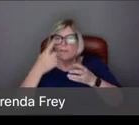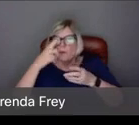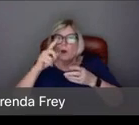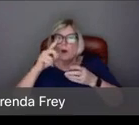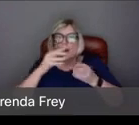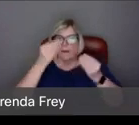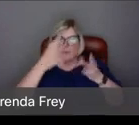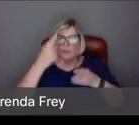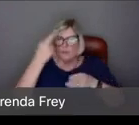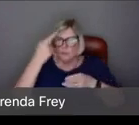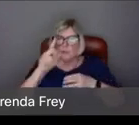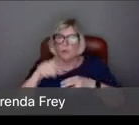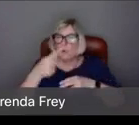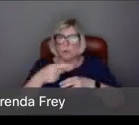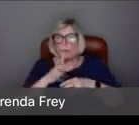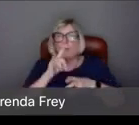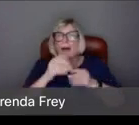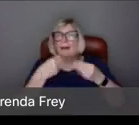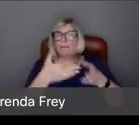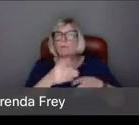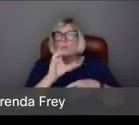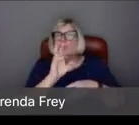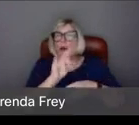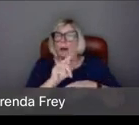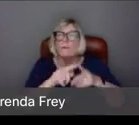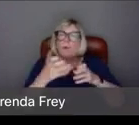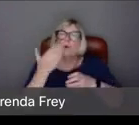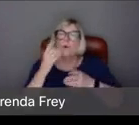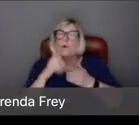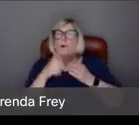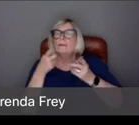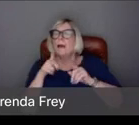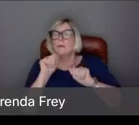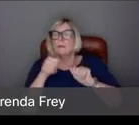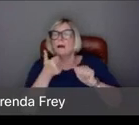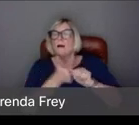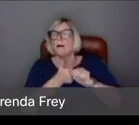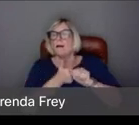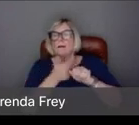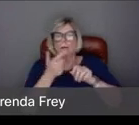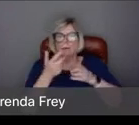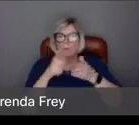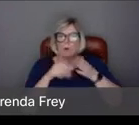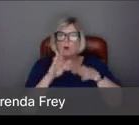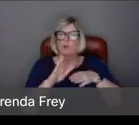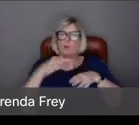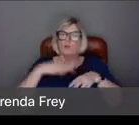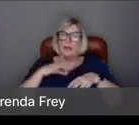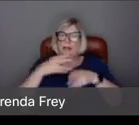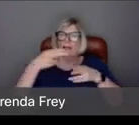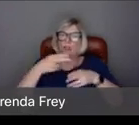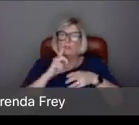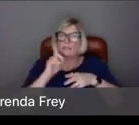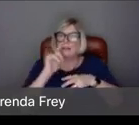they're not going to extend you credit, but they want to know what's happening behind the scenes and, you know, what your credit history is like.